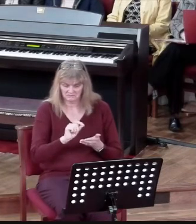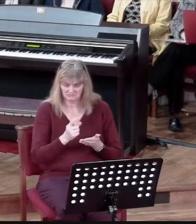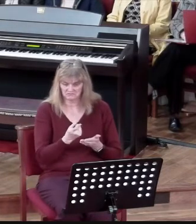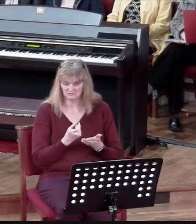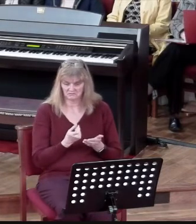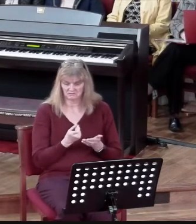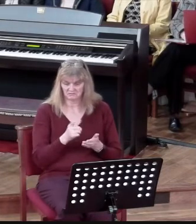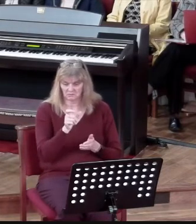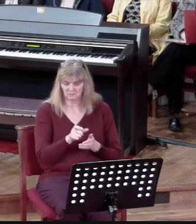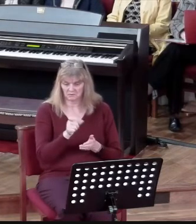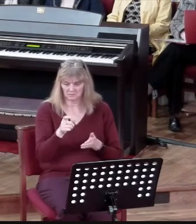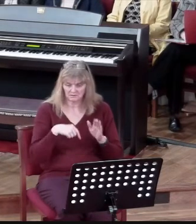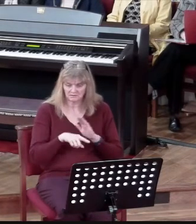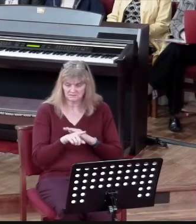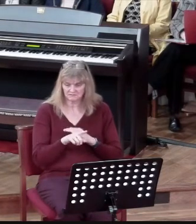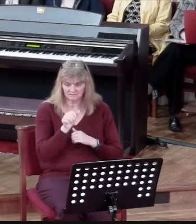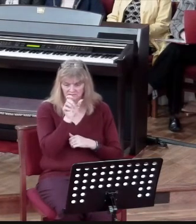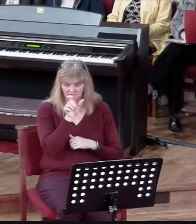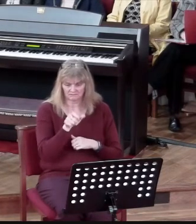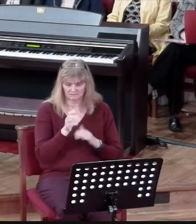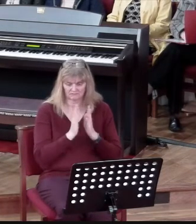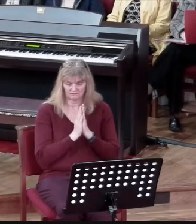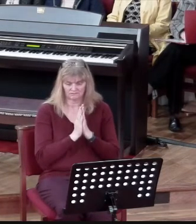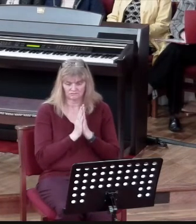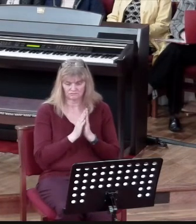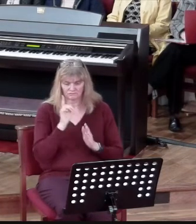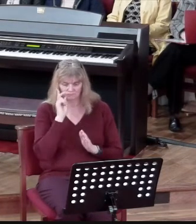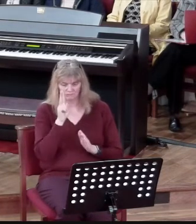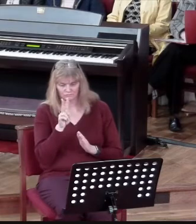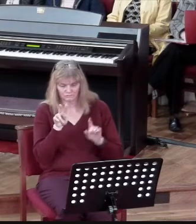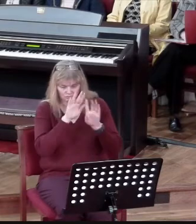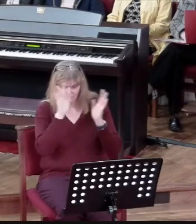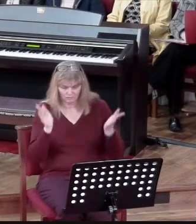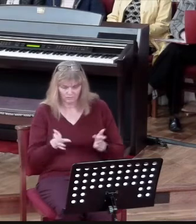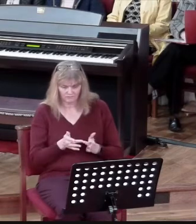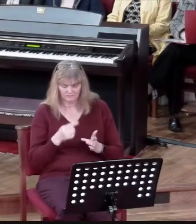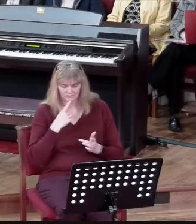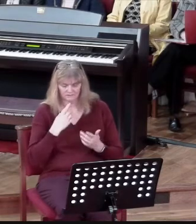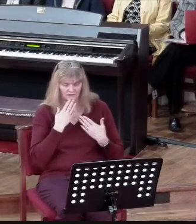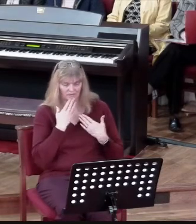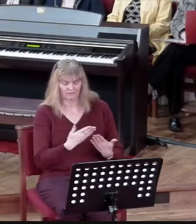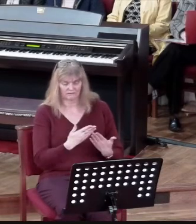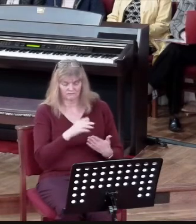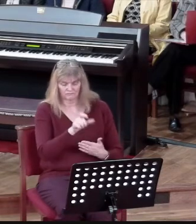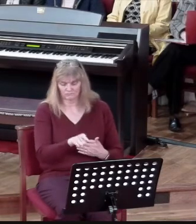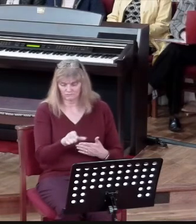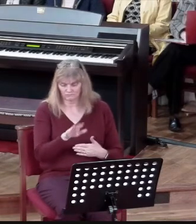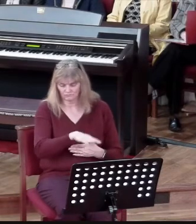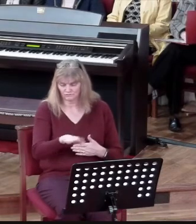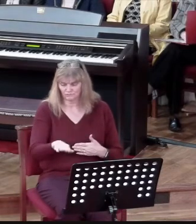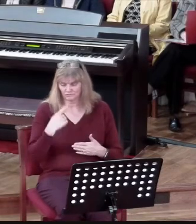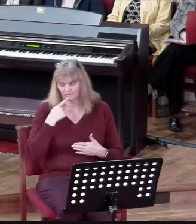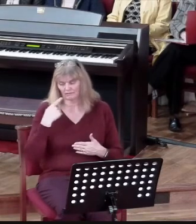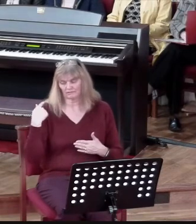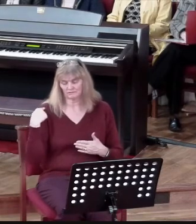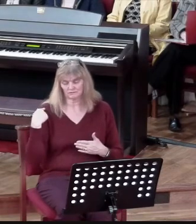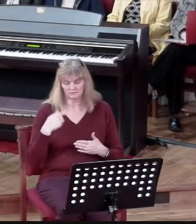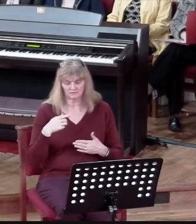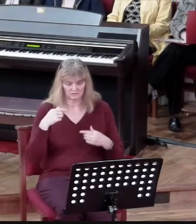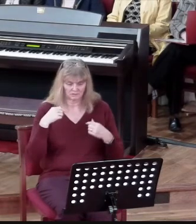out from one of our regular online viewers, who asked that we pass on thanks to the children for their super Easter bonnets last